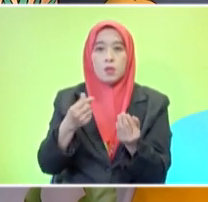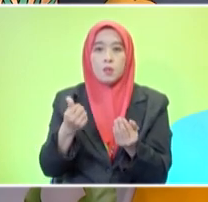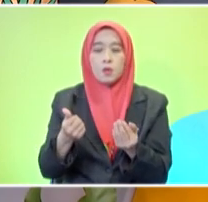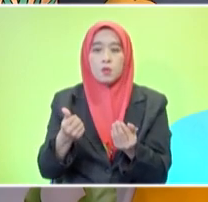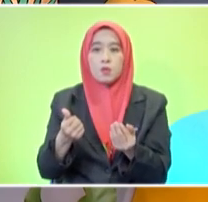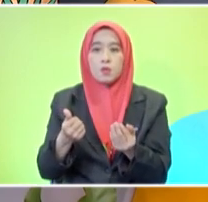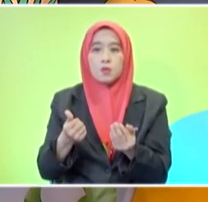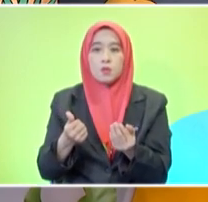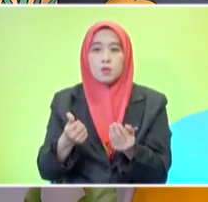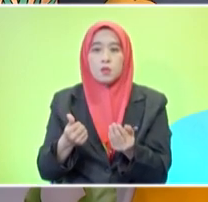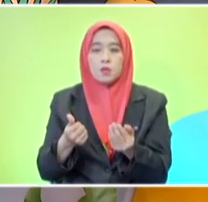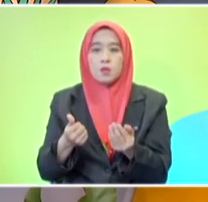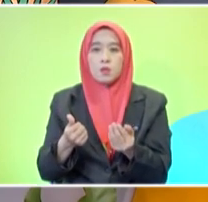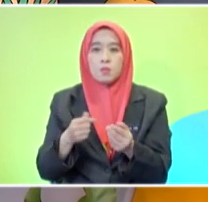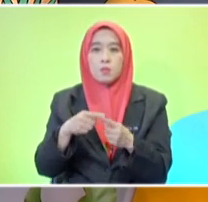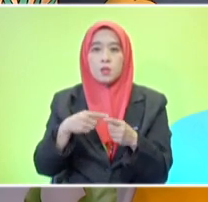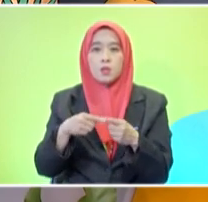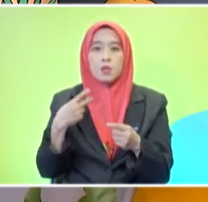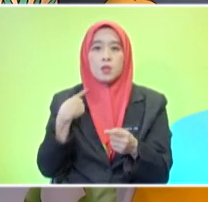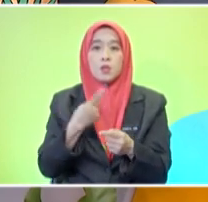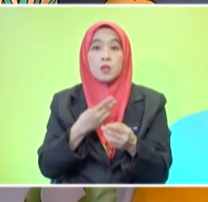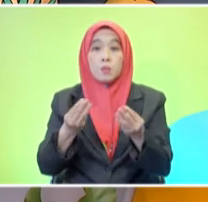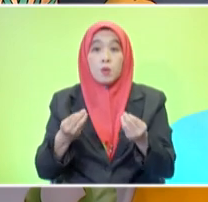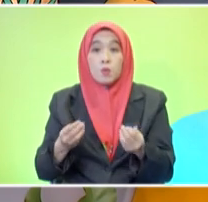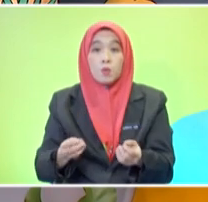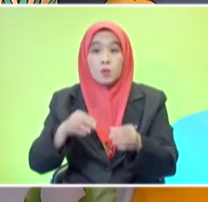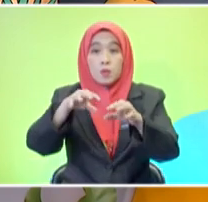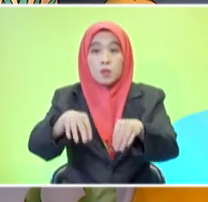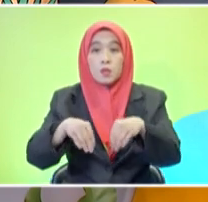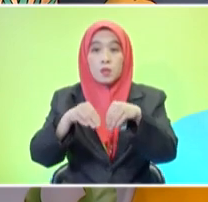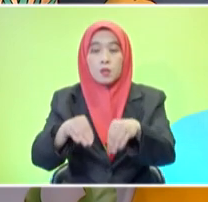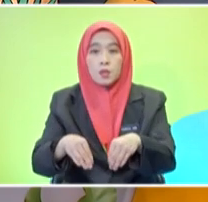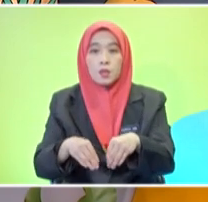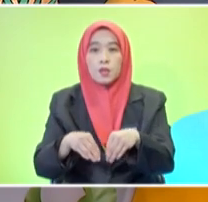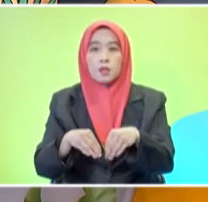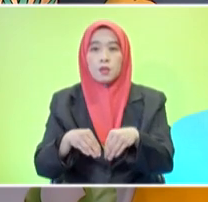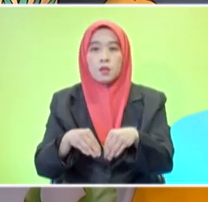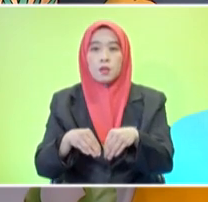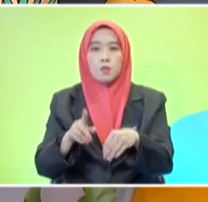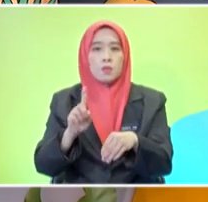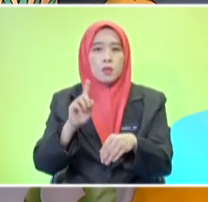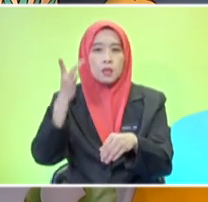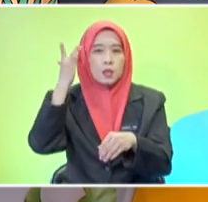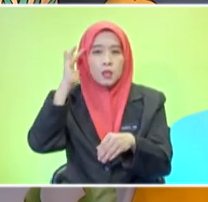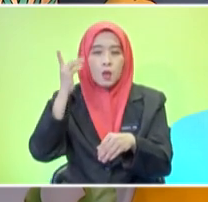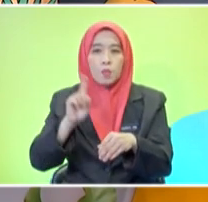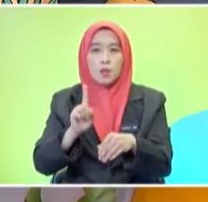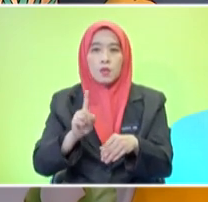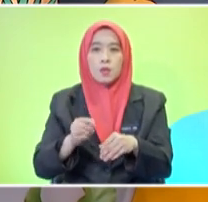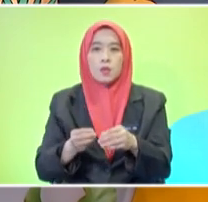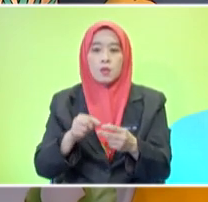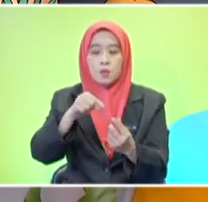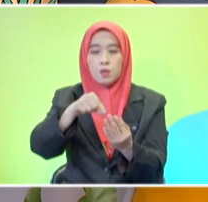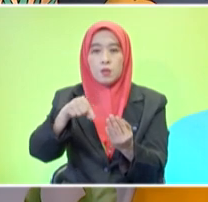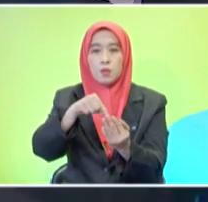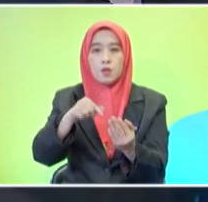we planted 15 seeds, mm-hmm, not every one of them will grow and become a seedling or a